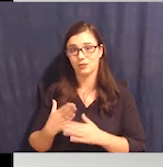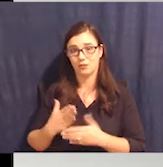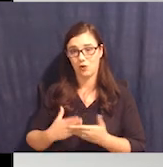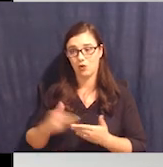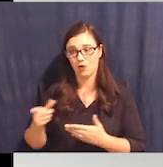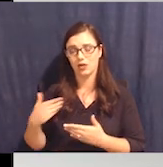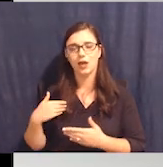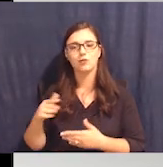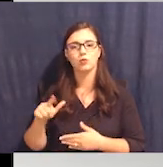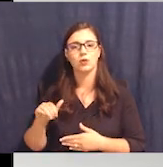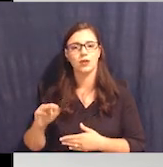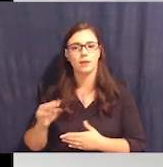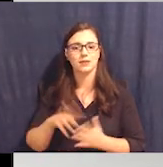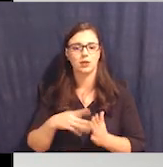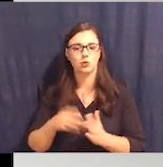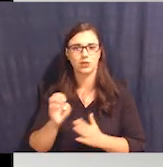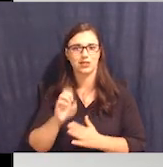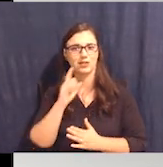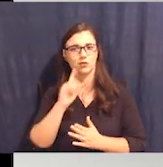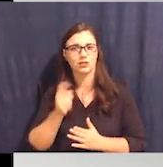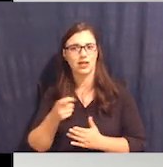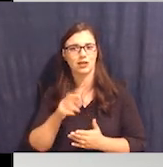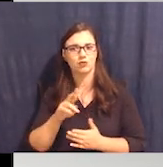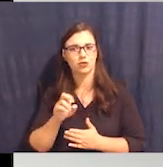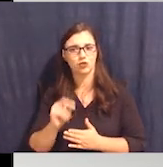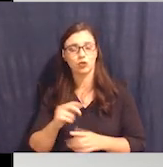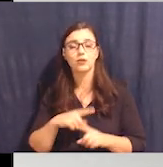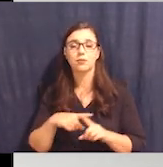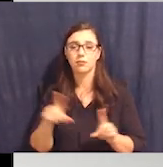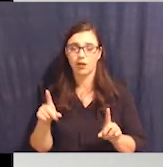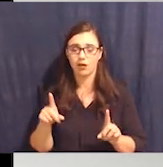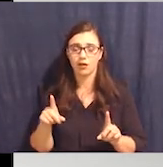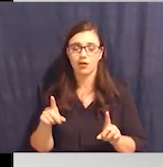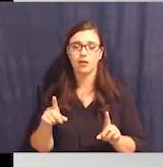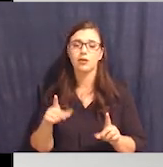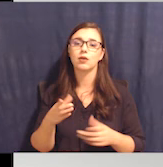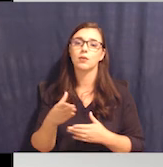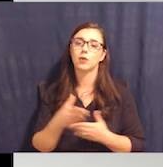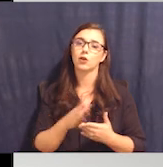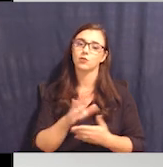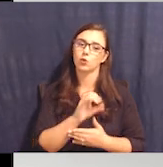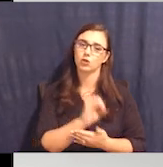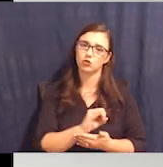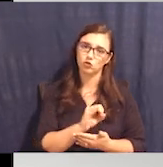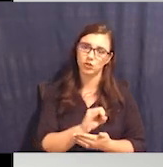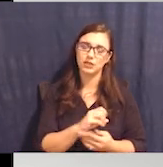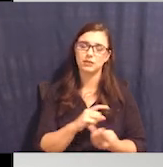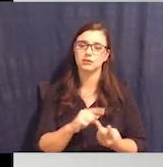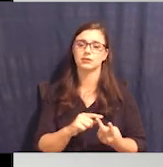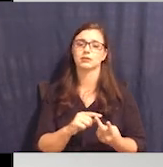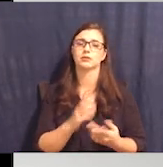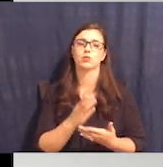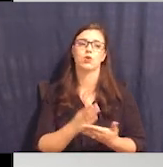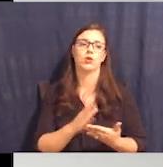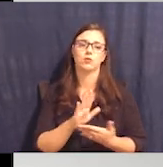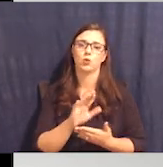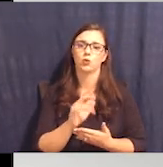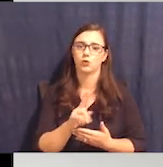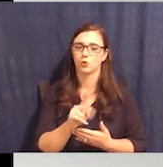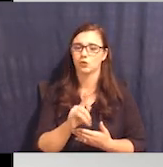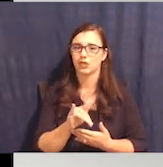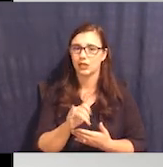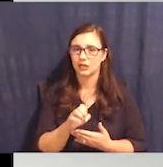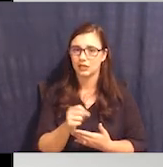rented part of it, you'd have to claim it on Schedule E on your tax return. But then you can take a portion of your insurance,